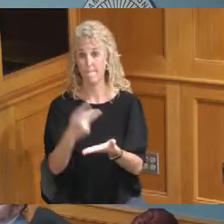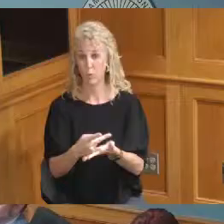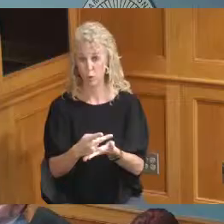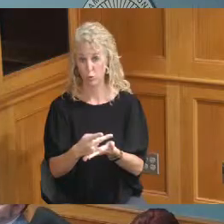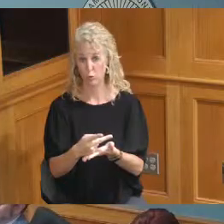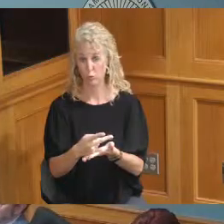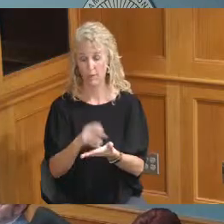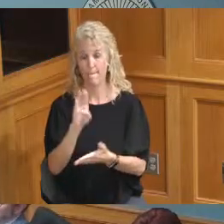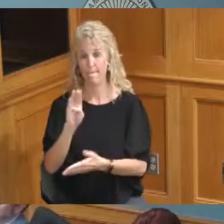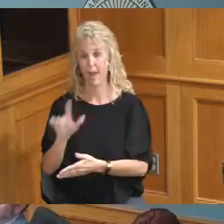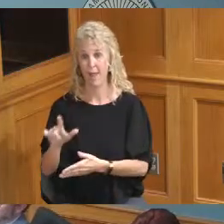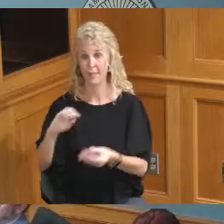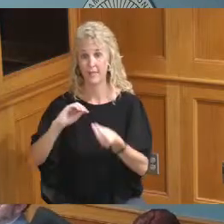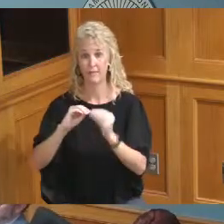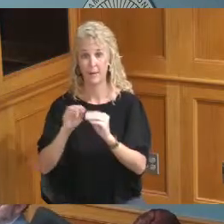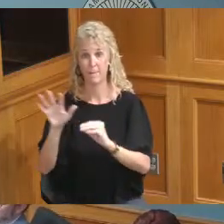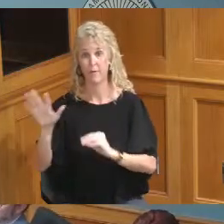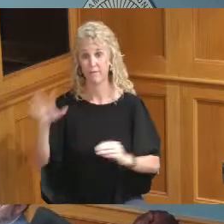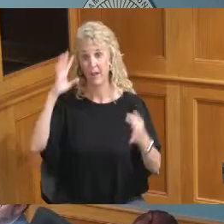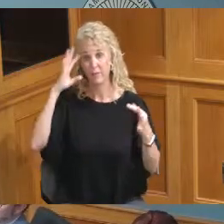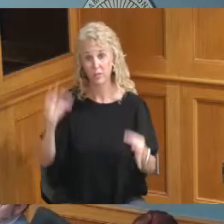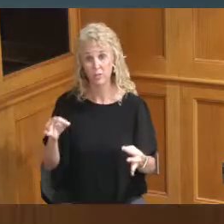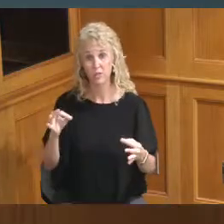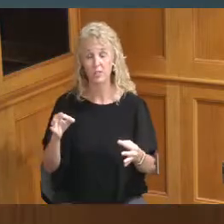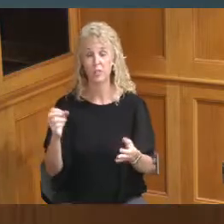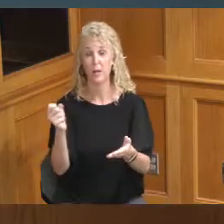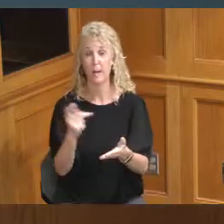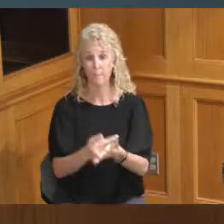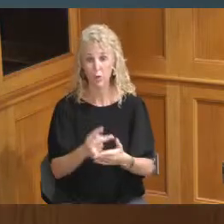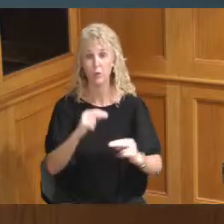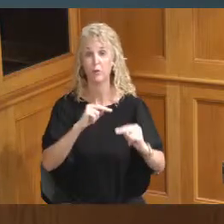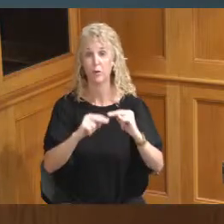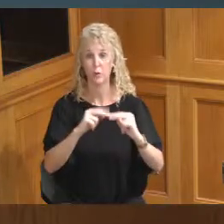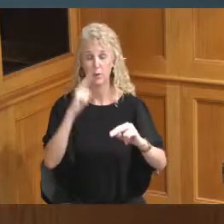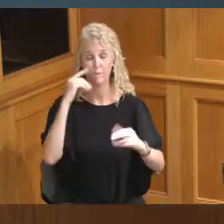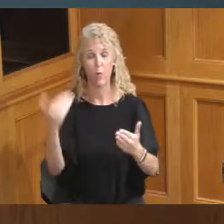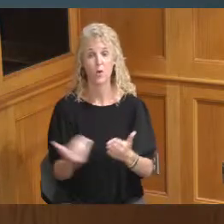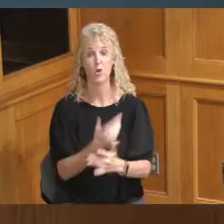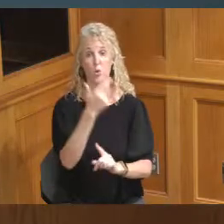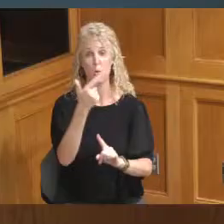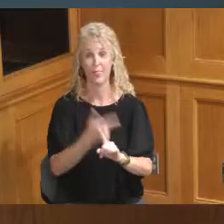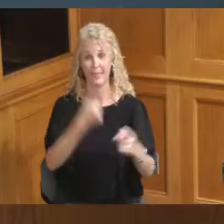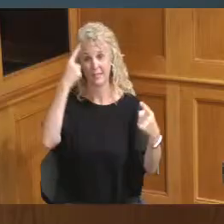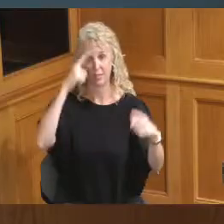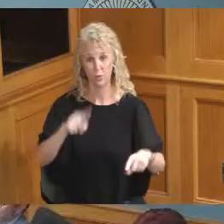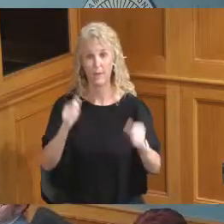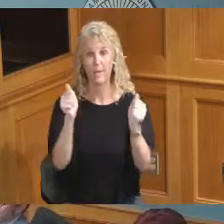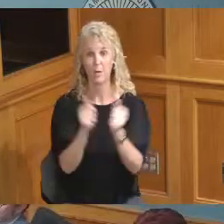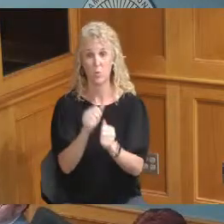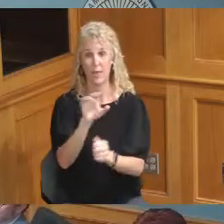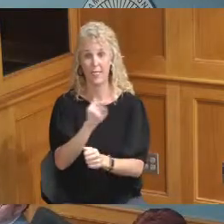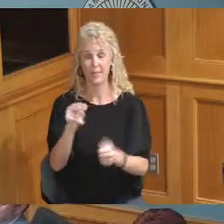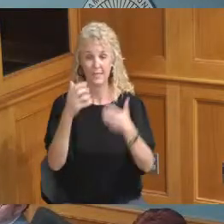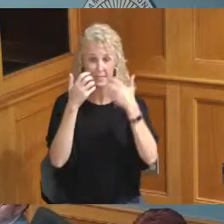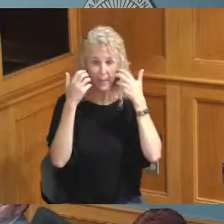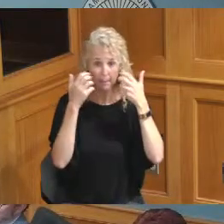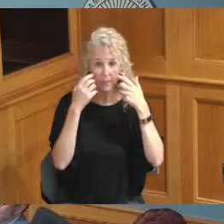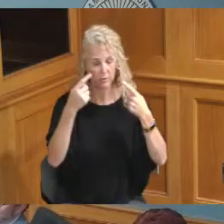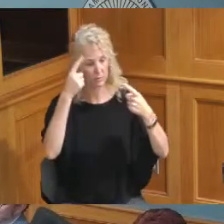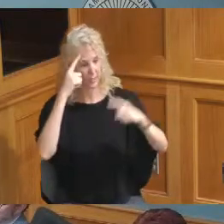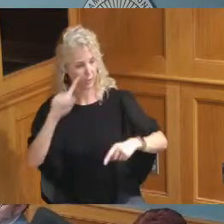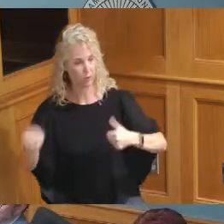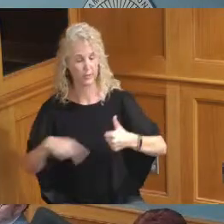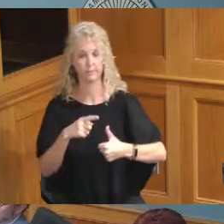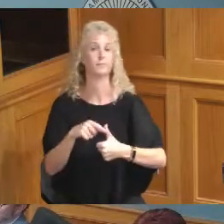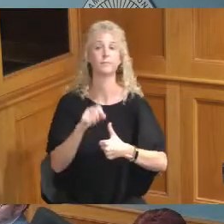approve by leave 5, which is the resolution to authorize negotiation of new lease agreement with the Cincinnati Bengals. Second. Commissioner